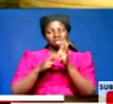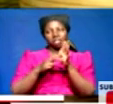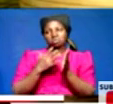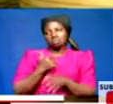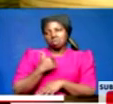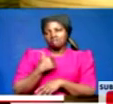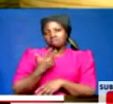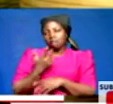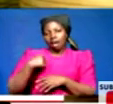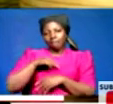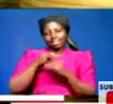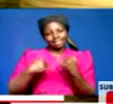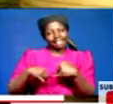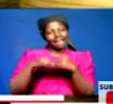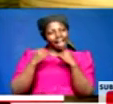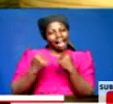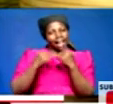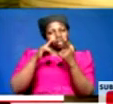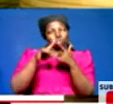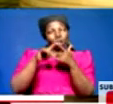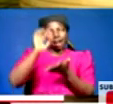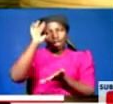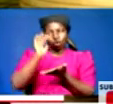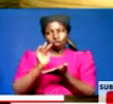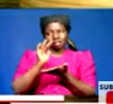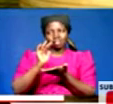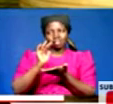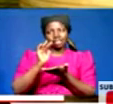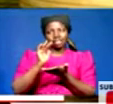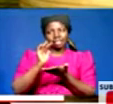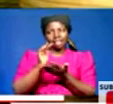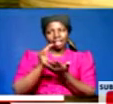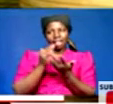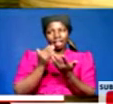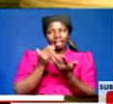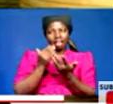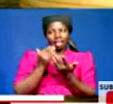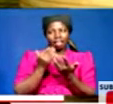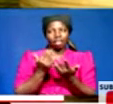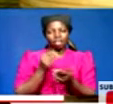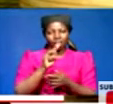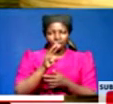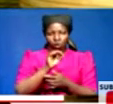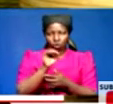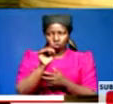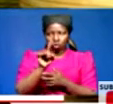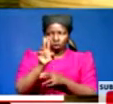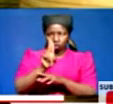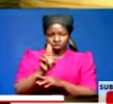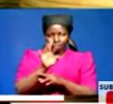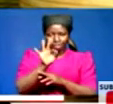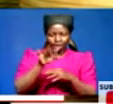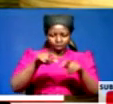we are trying as much as possible to reduce the amount of wood that is used by the three stone. We are also